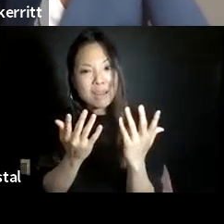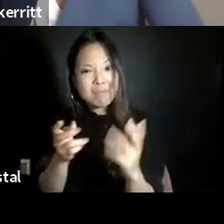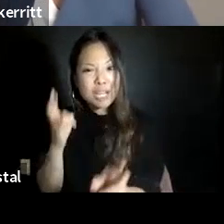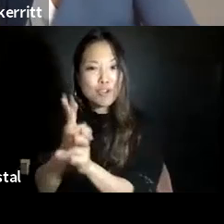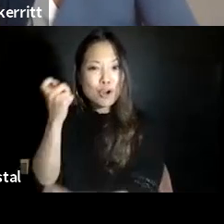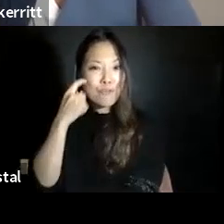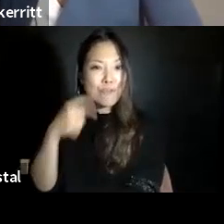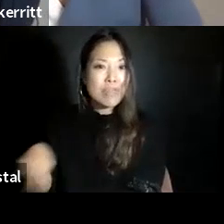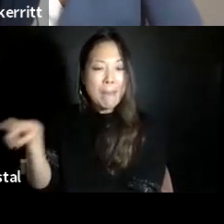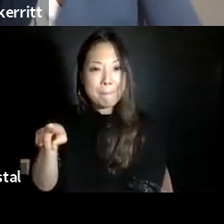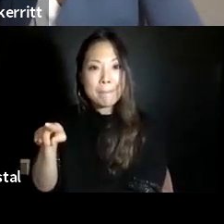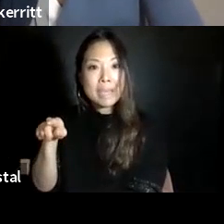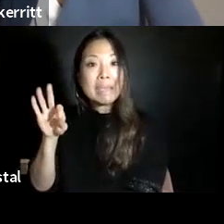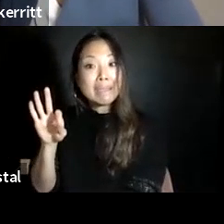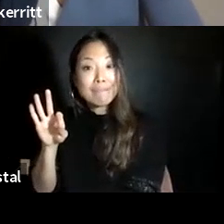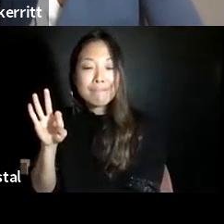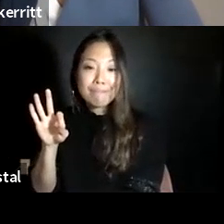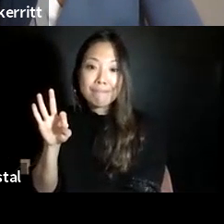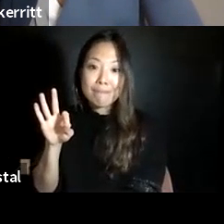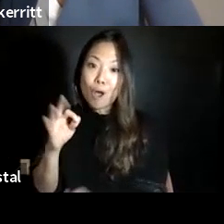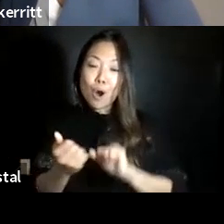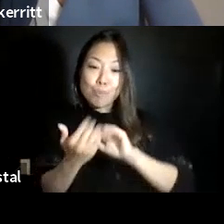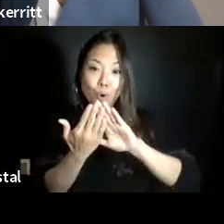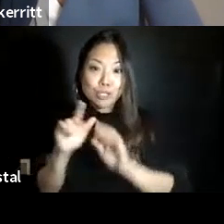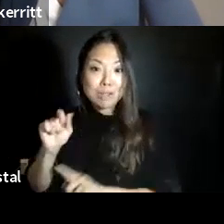when the mechanism is a lottery. And if